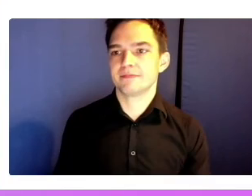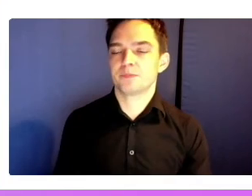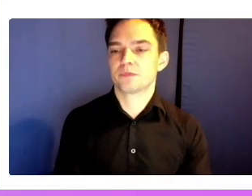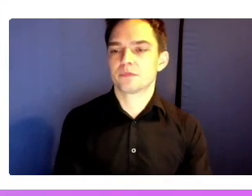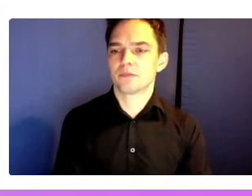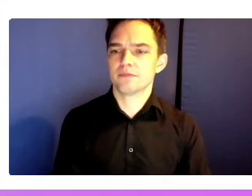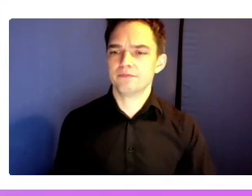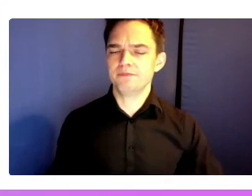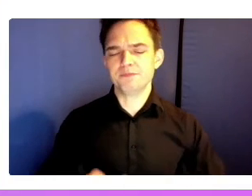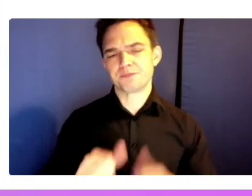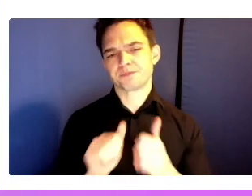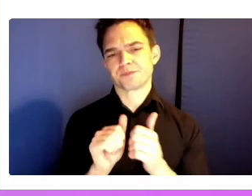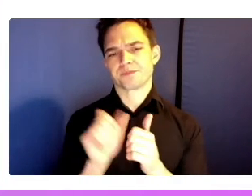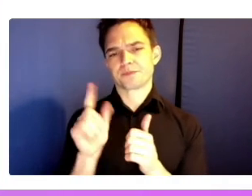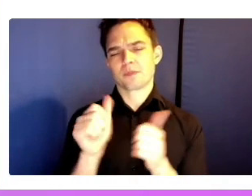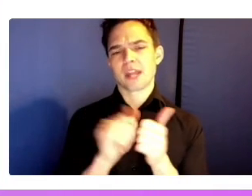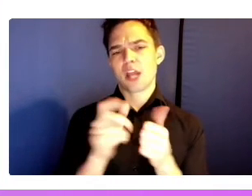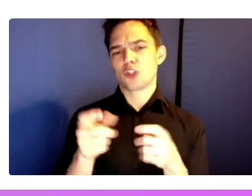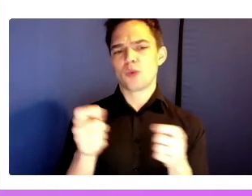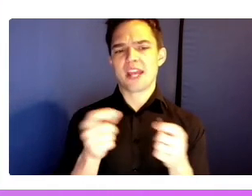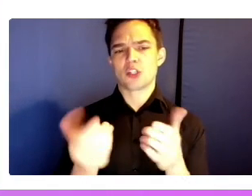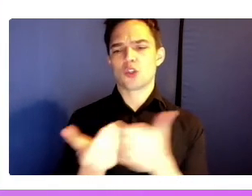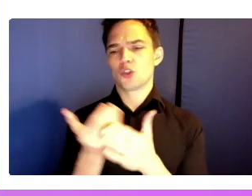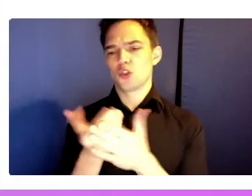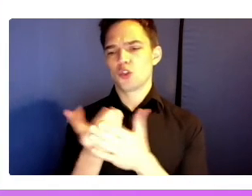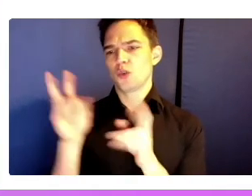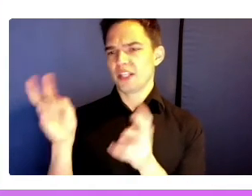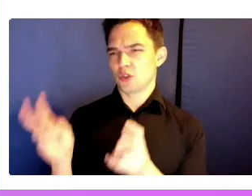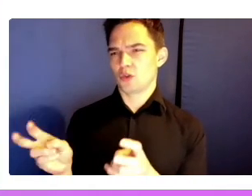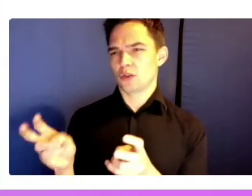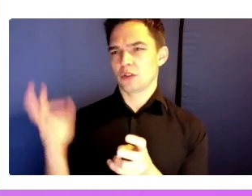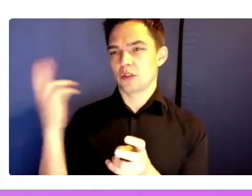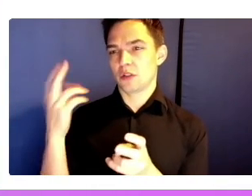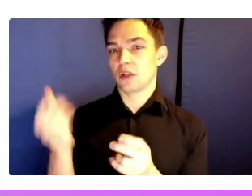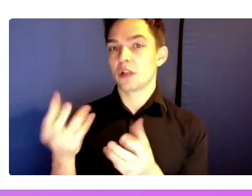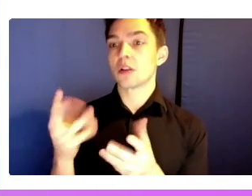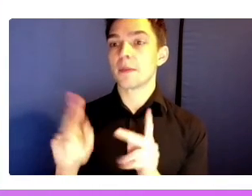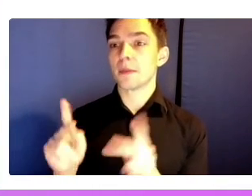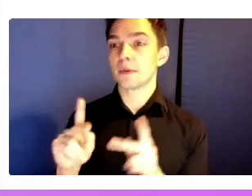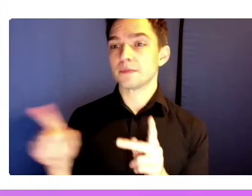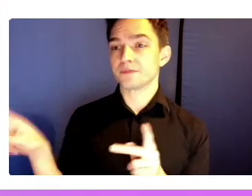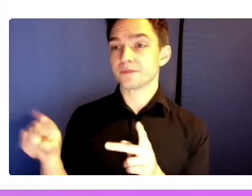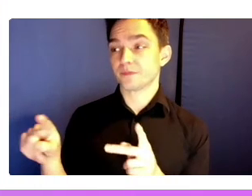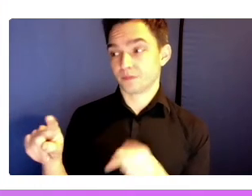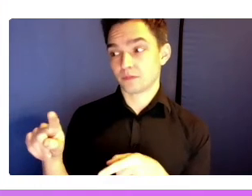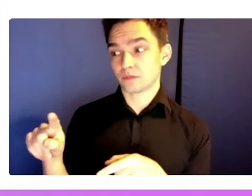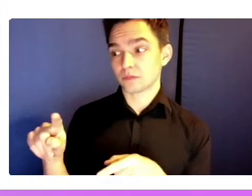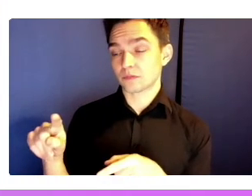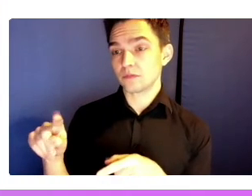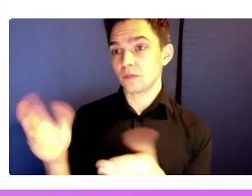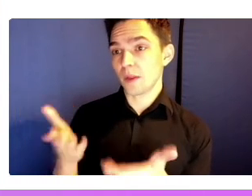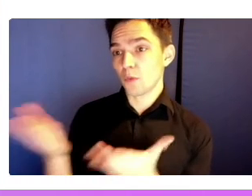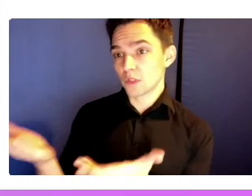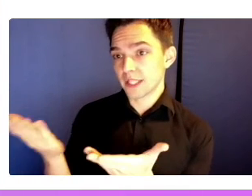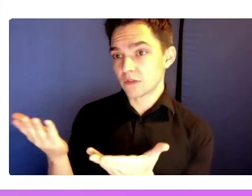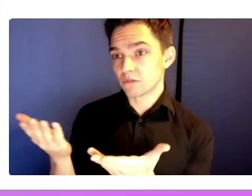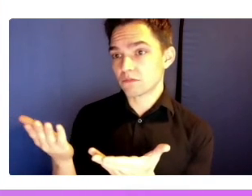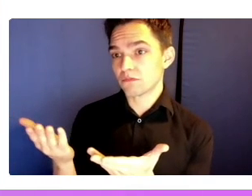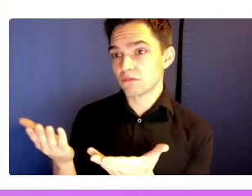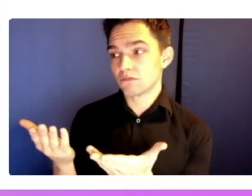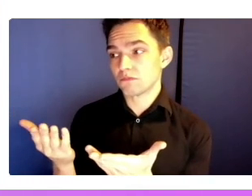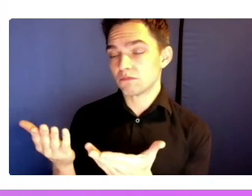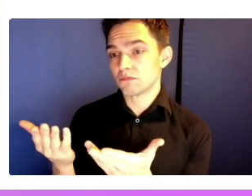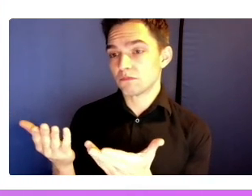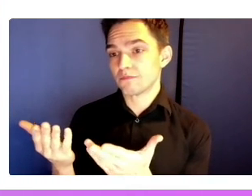How did you handle new issues, right? I mean, a lot of folks that are presented with a